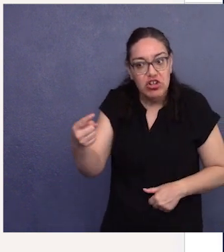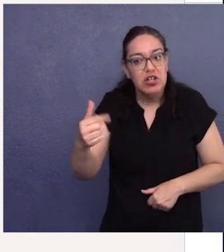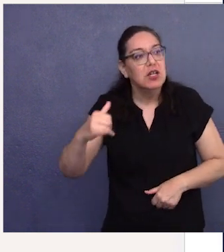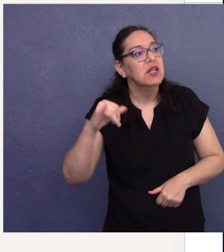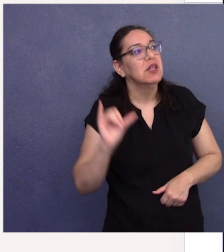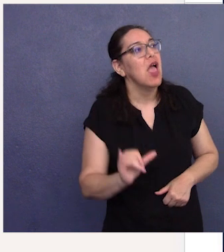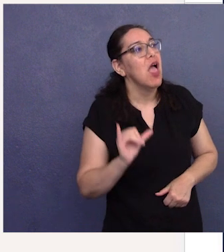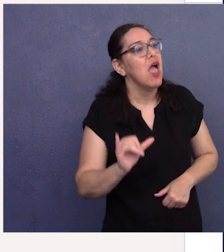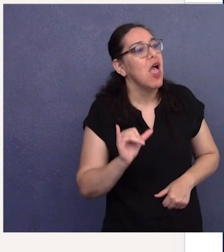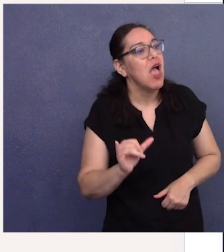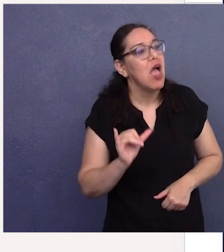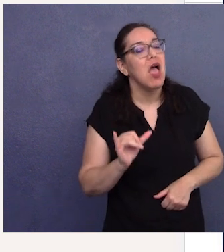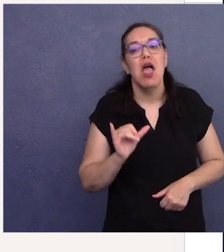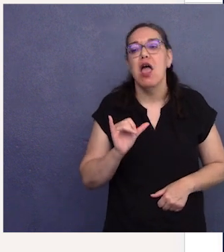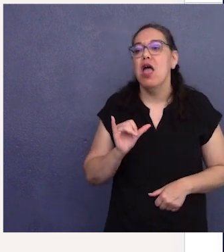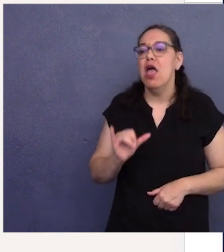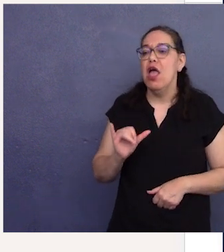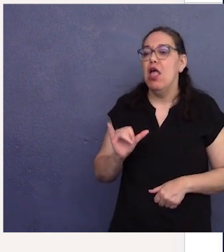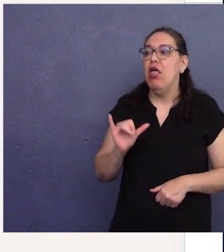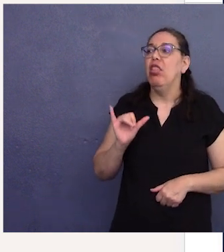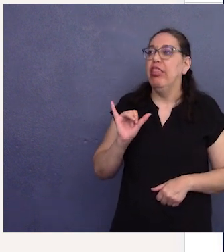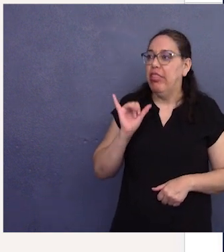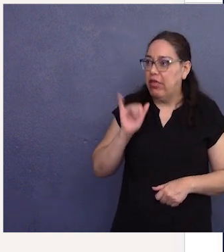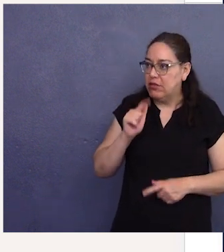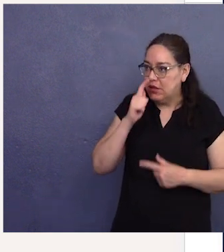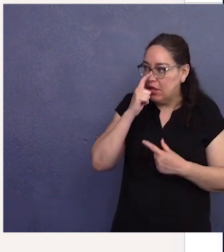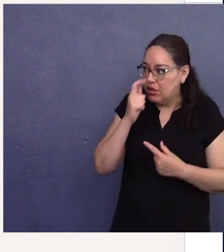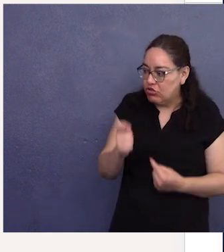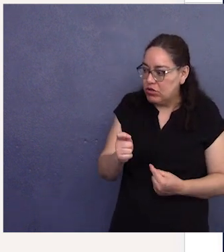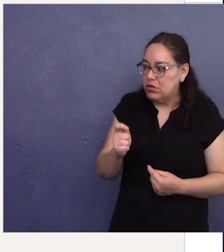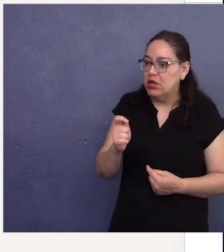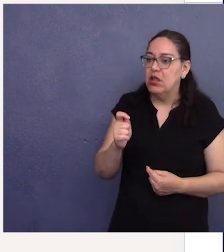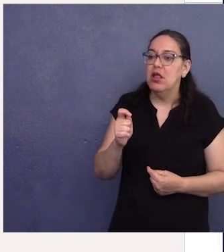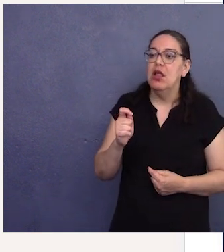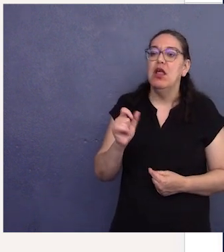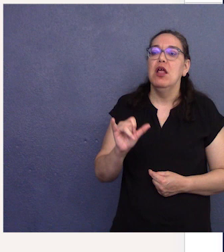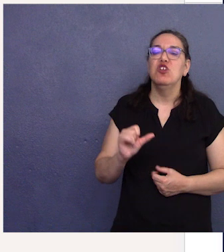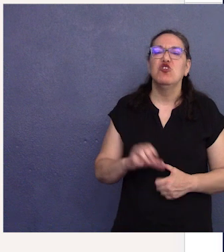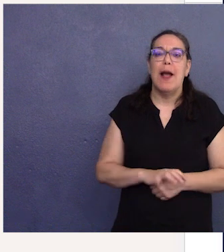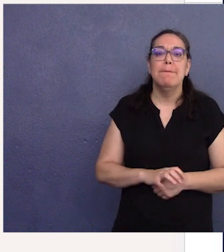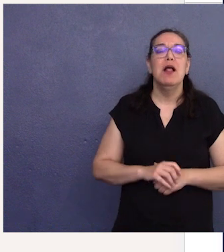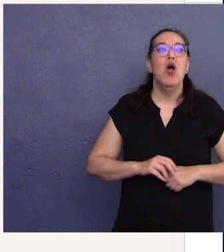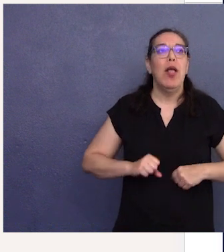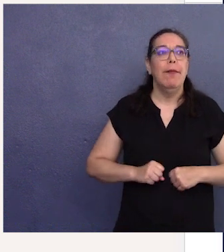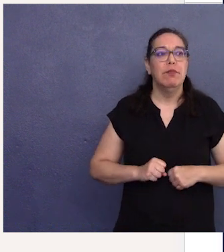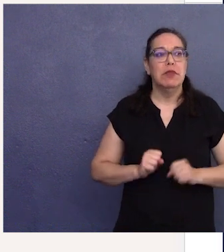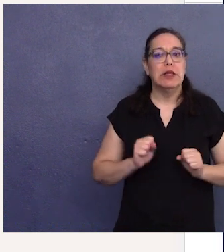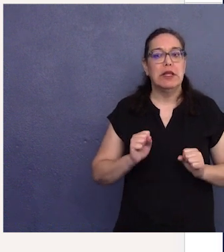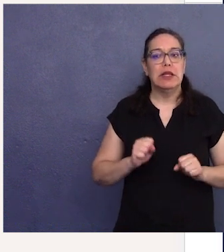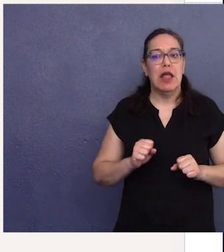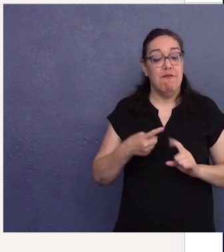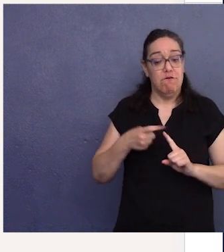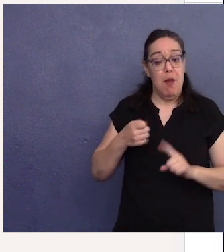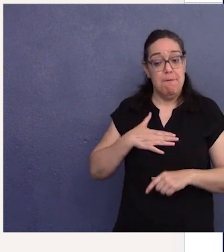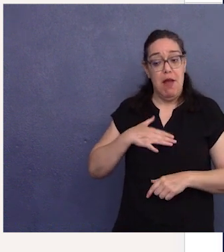Yeah. That's really the whole point. That is interesting. Crap. Could I take out of my